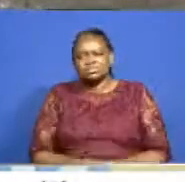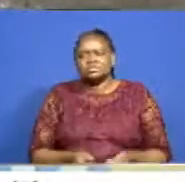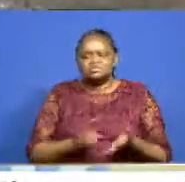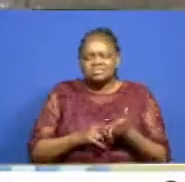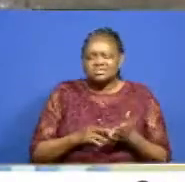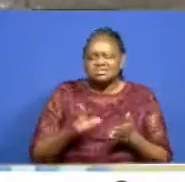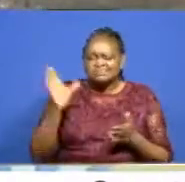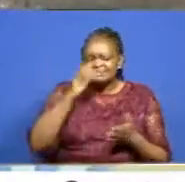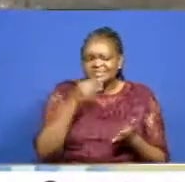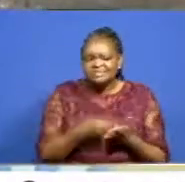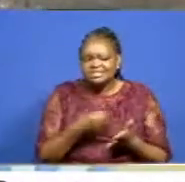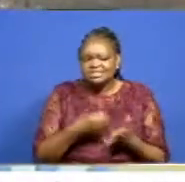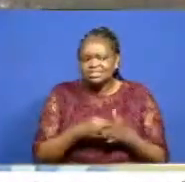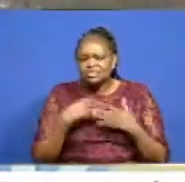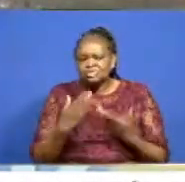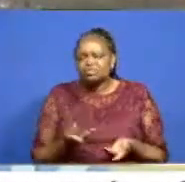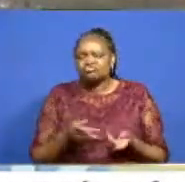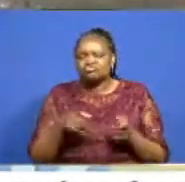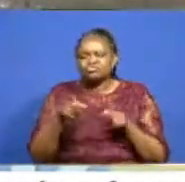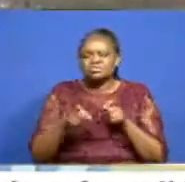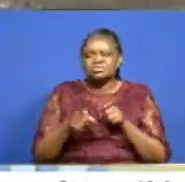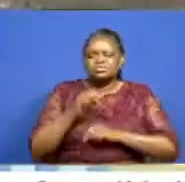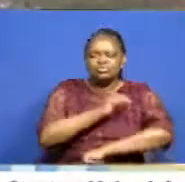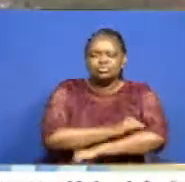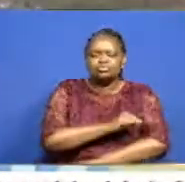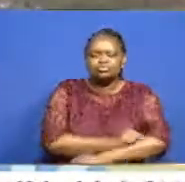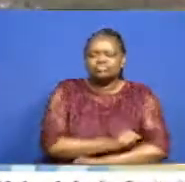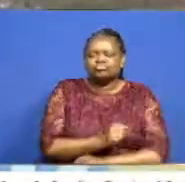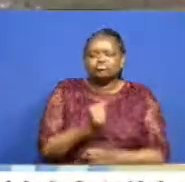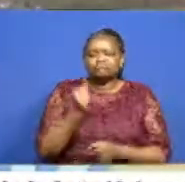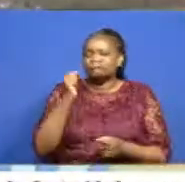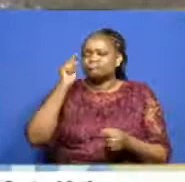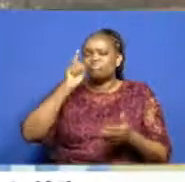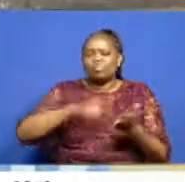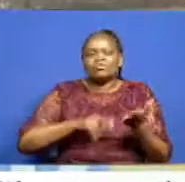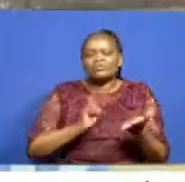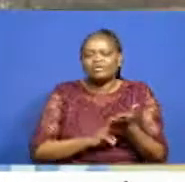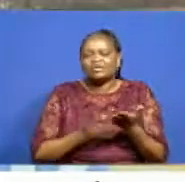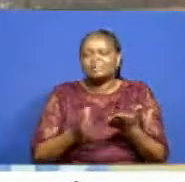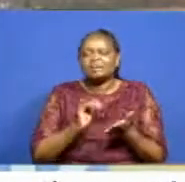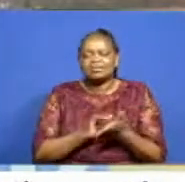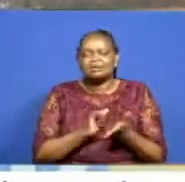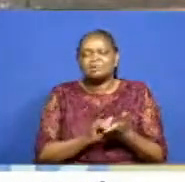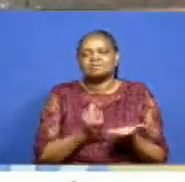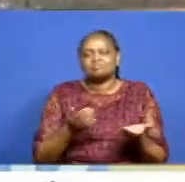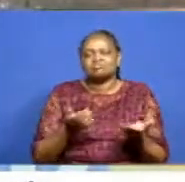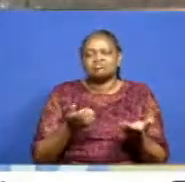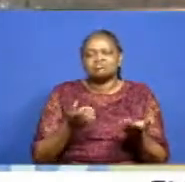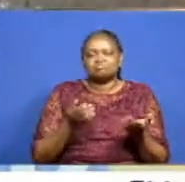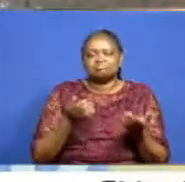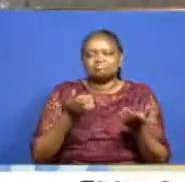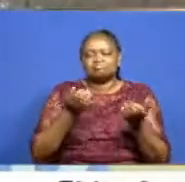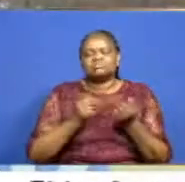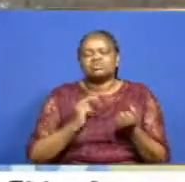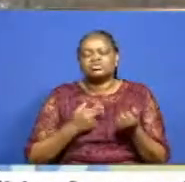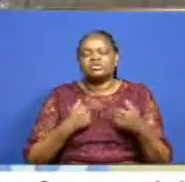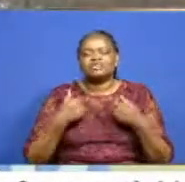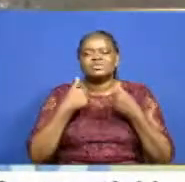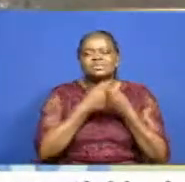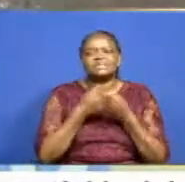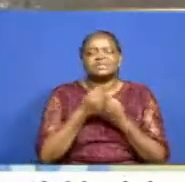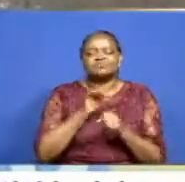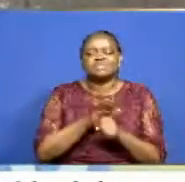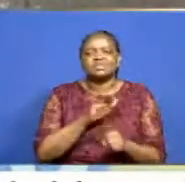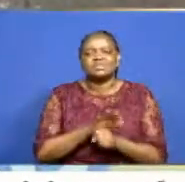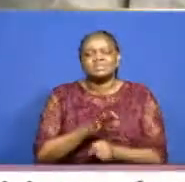funds or the management of these schools? What is it that is failing that probably would lead us to be having so many challenges in the education